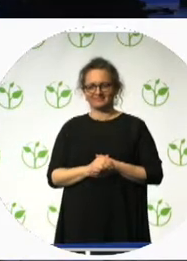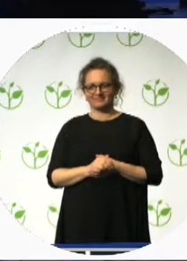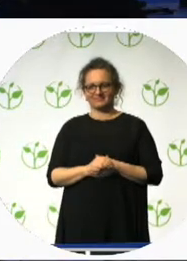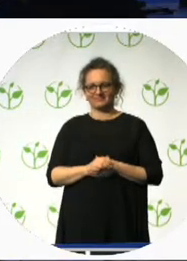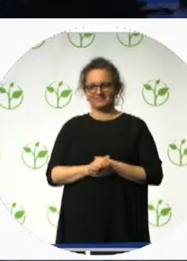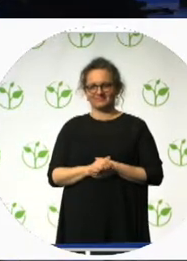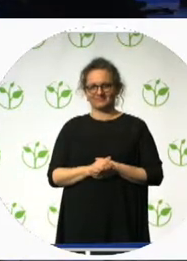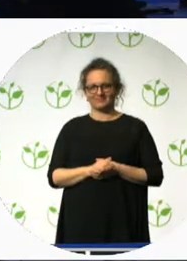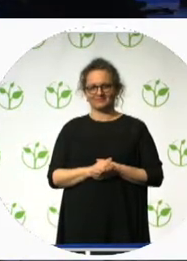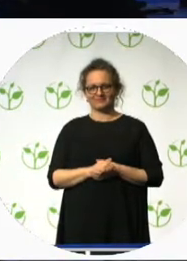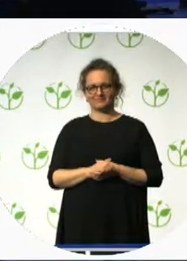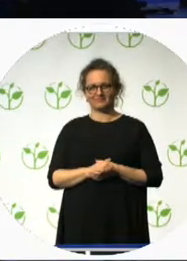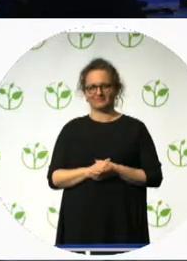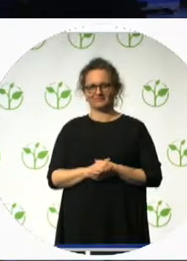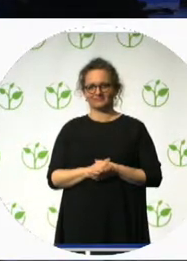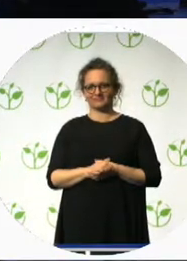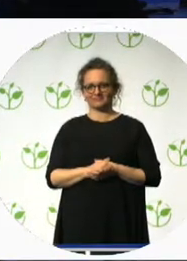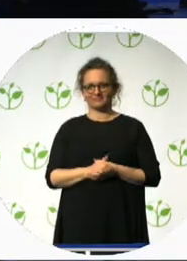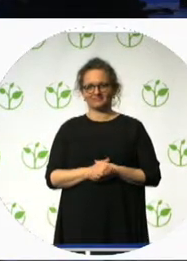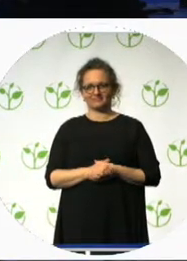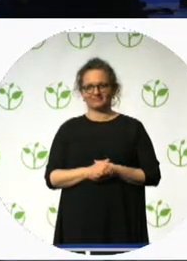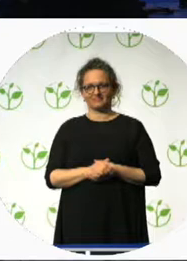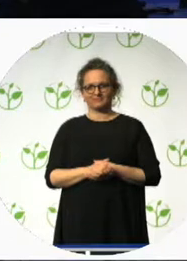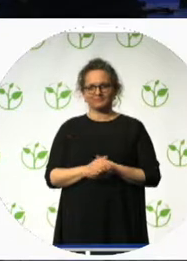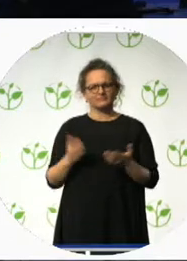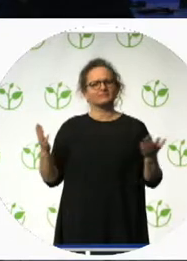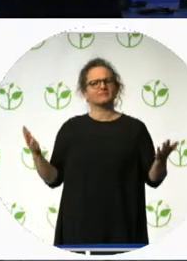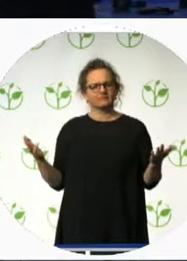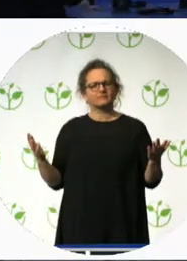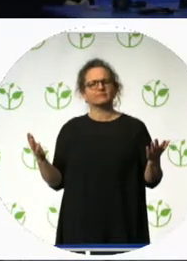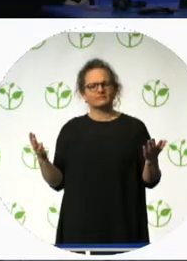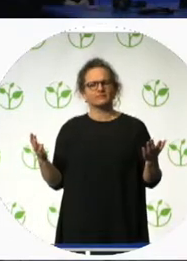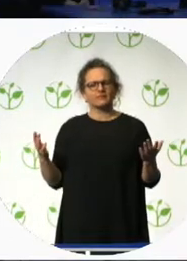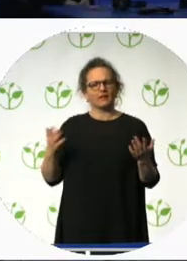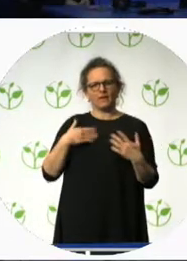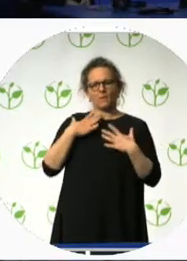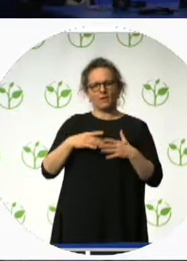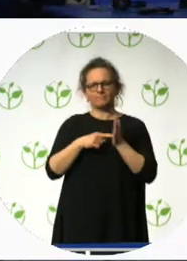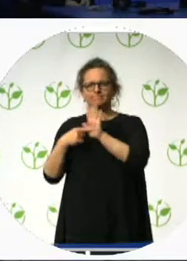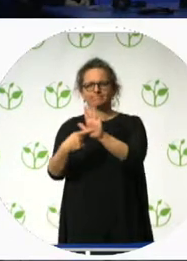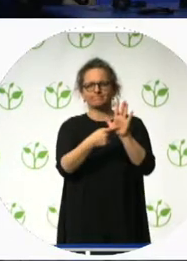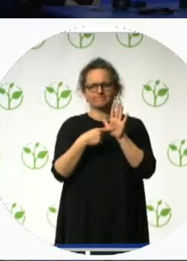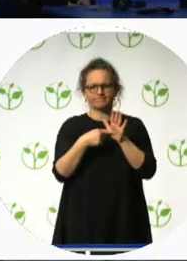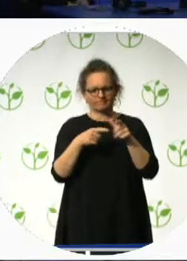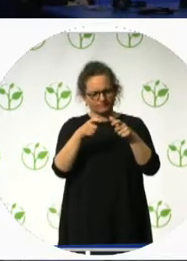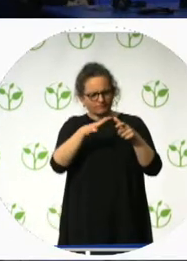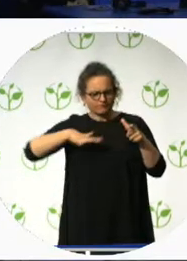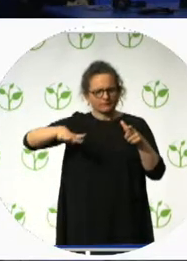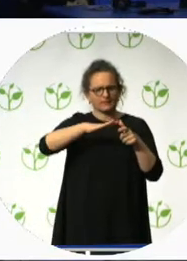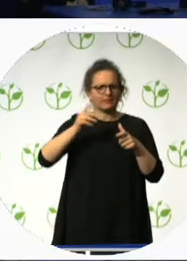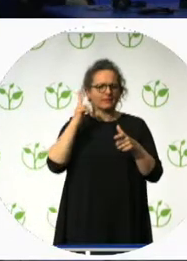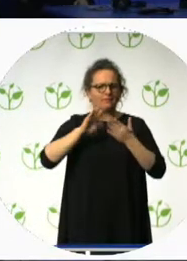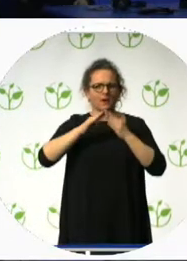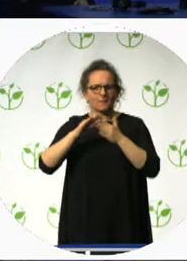I want to give you a short overview about deaf people in Austria. Then you can have a better